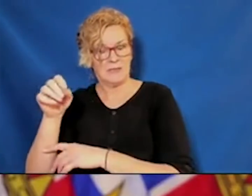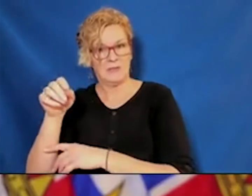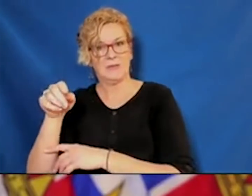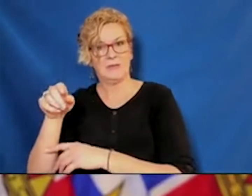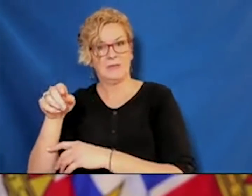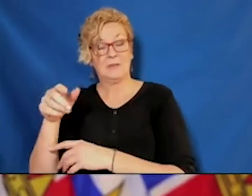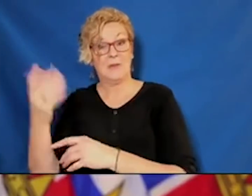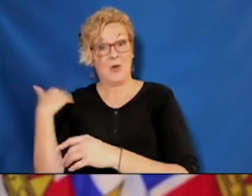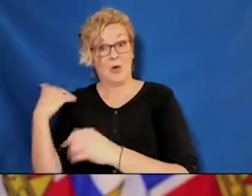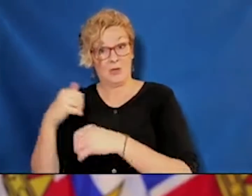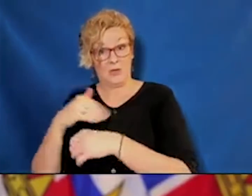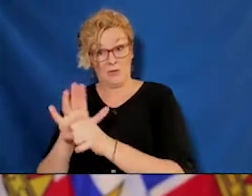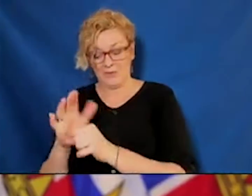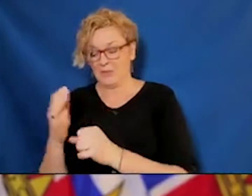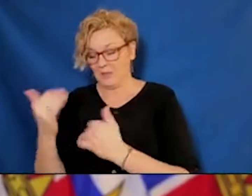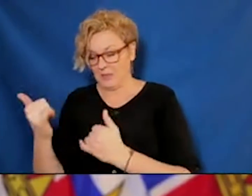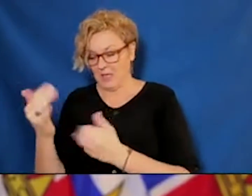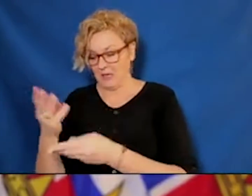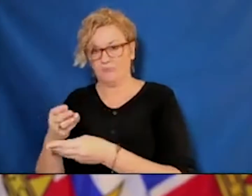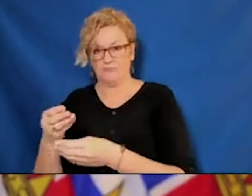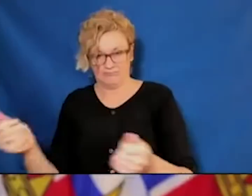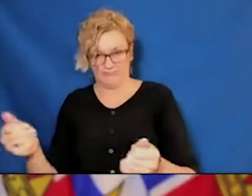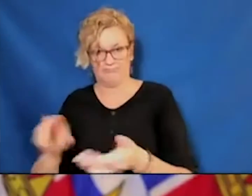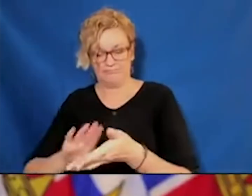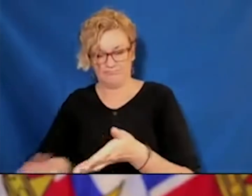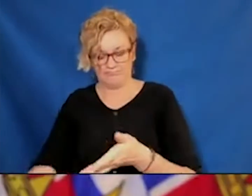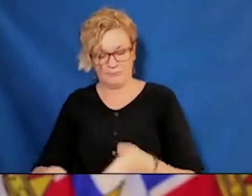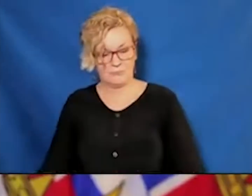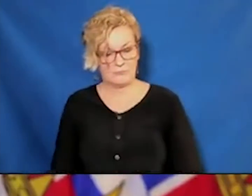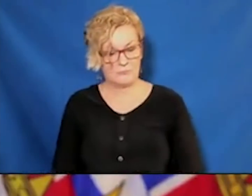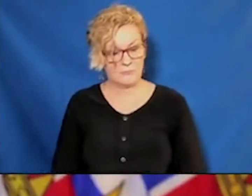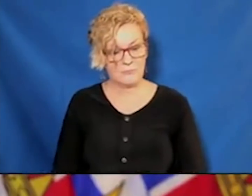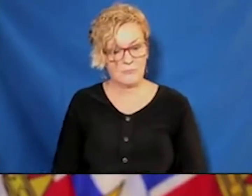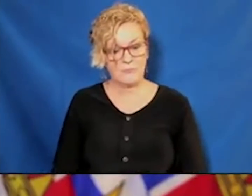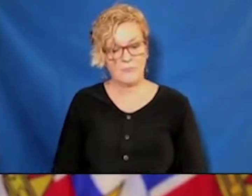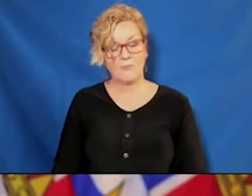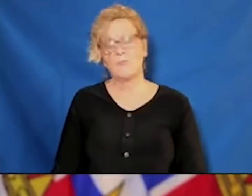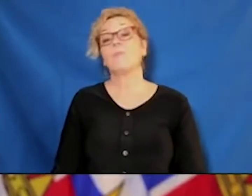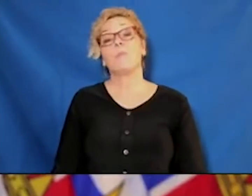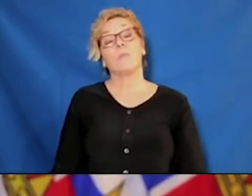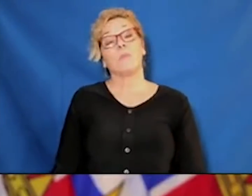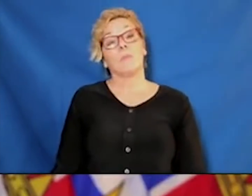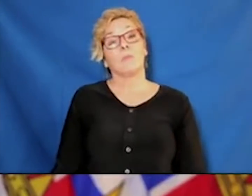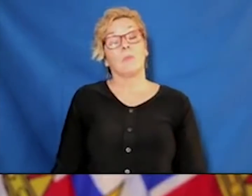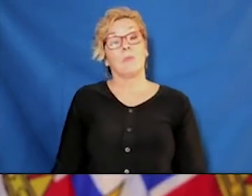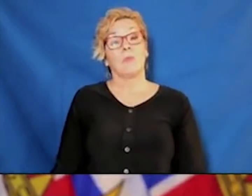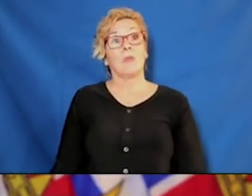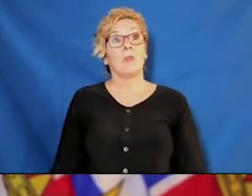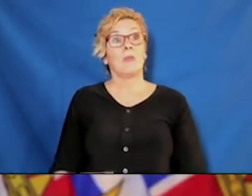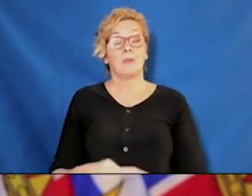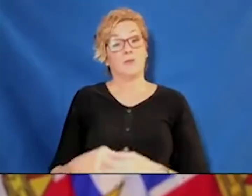59,902 vaccinations as of yesterday, so it doesn't include today's doses, but that's